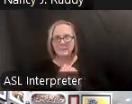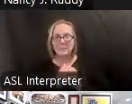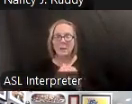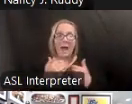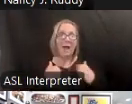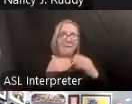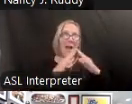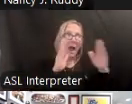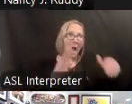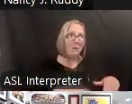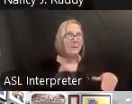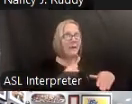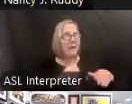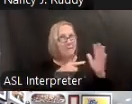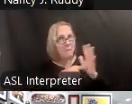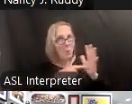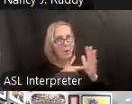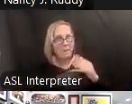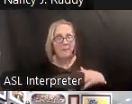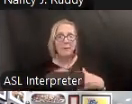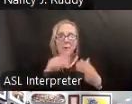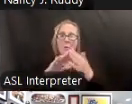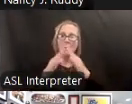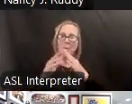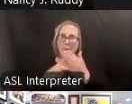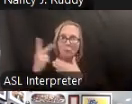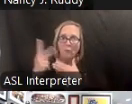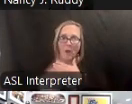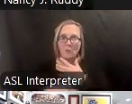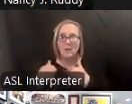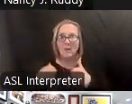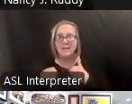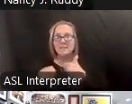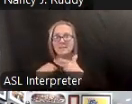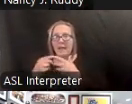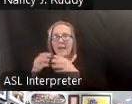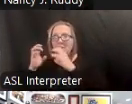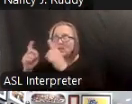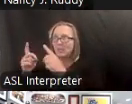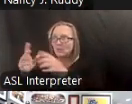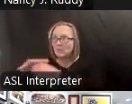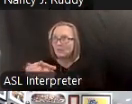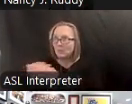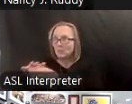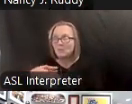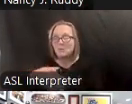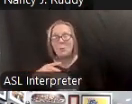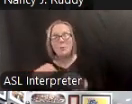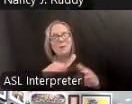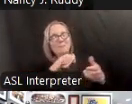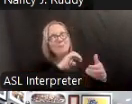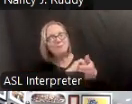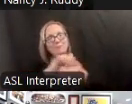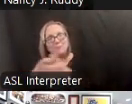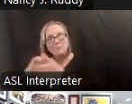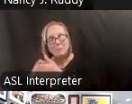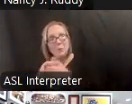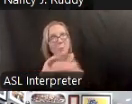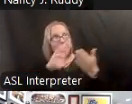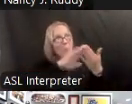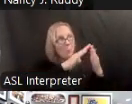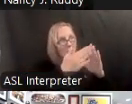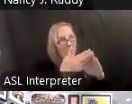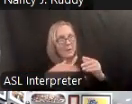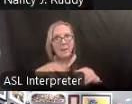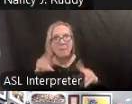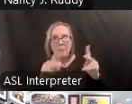to education and community projects, we have collaborated successfully with local residents, community boards, development